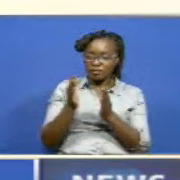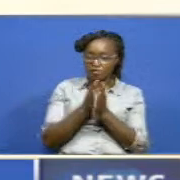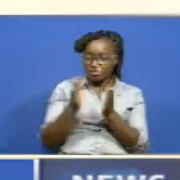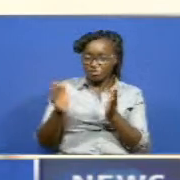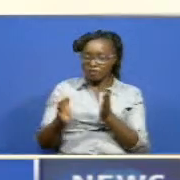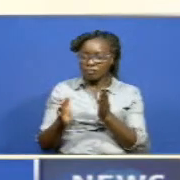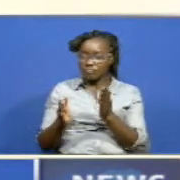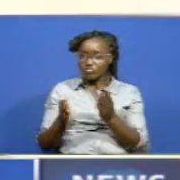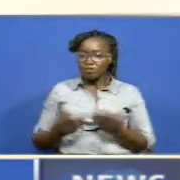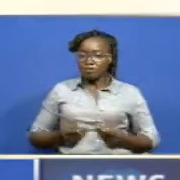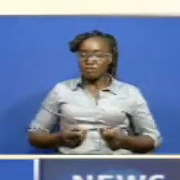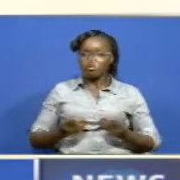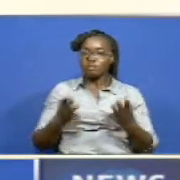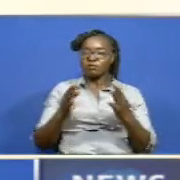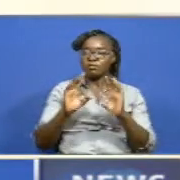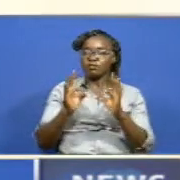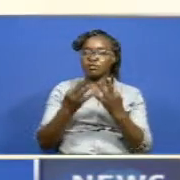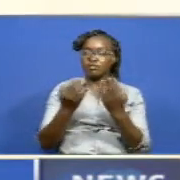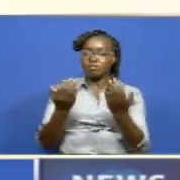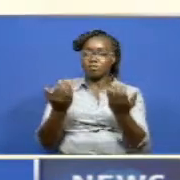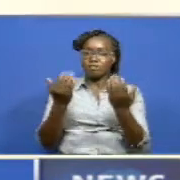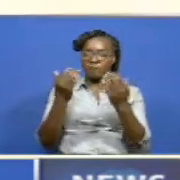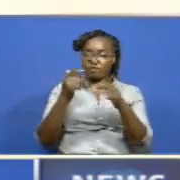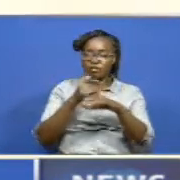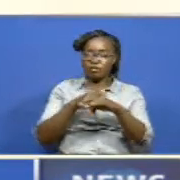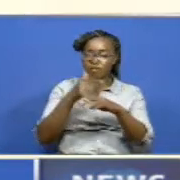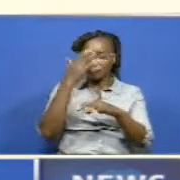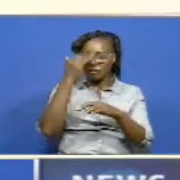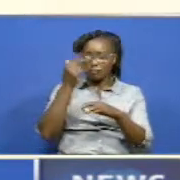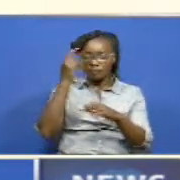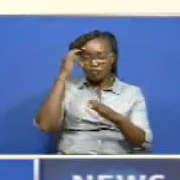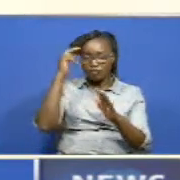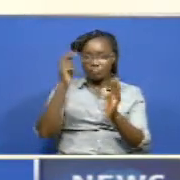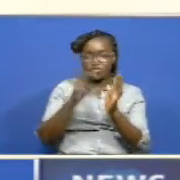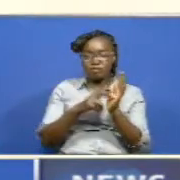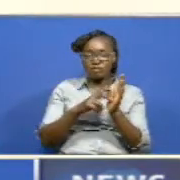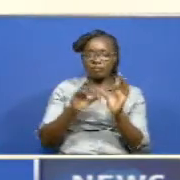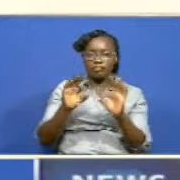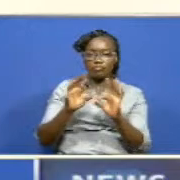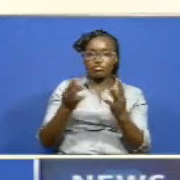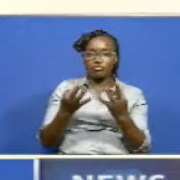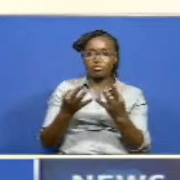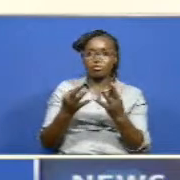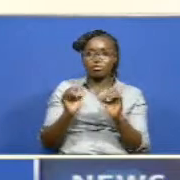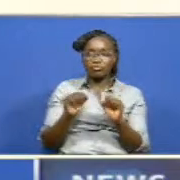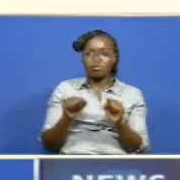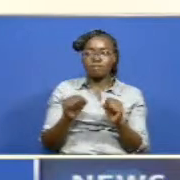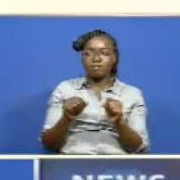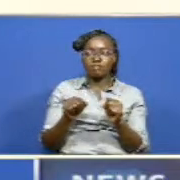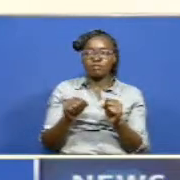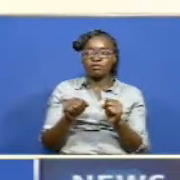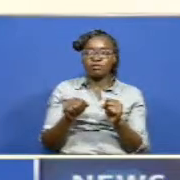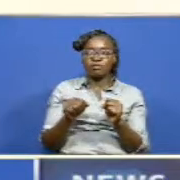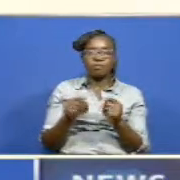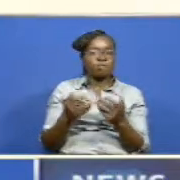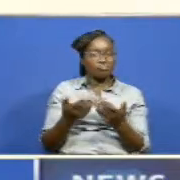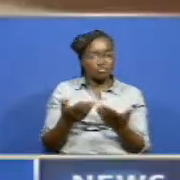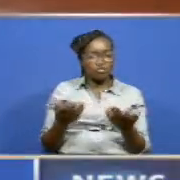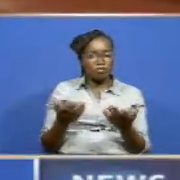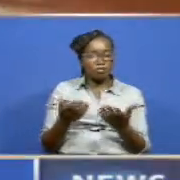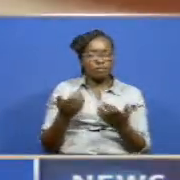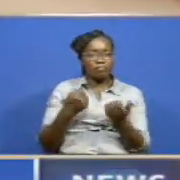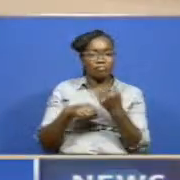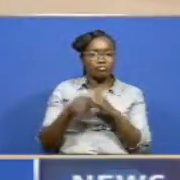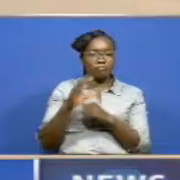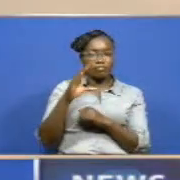that is dedicated to family viewing time because it recognizes that families are likely to be. Acting Communications Authority